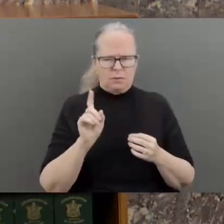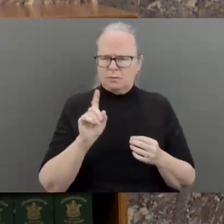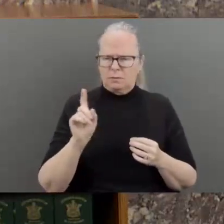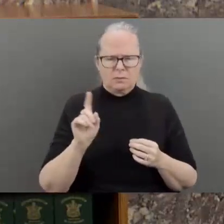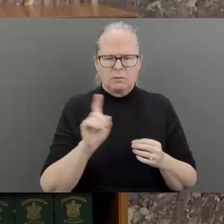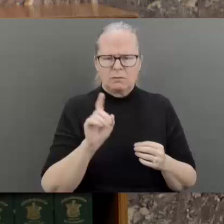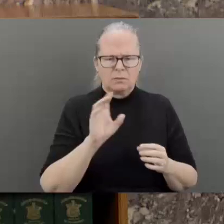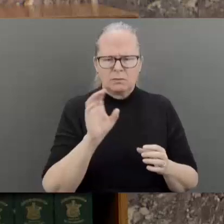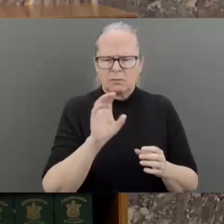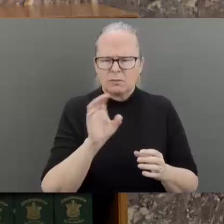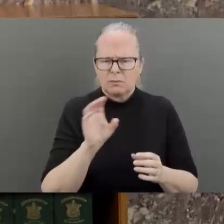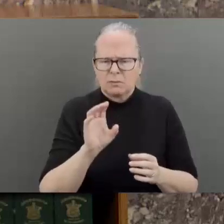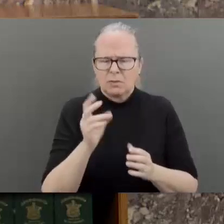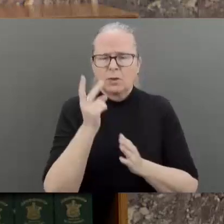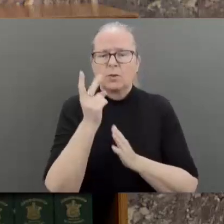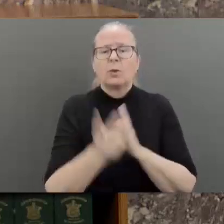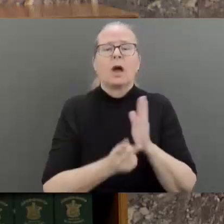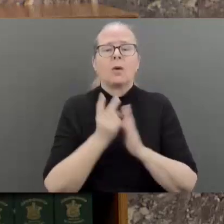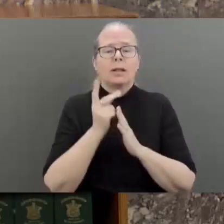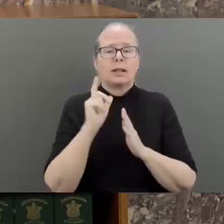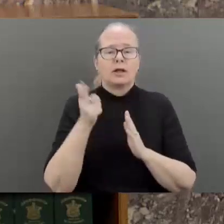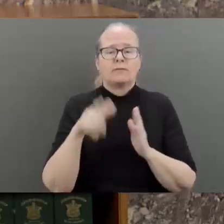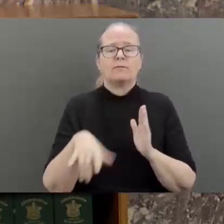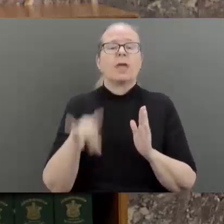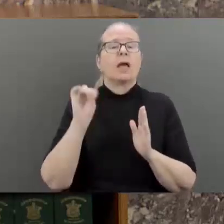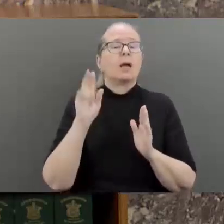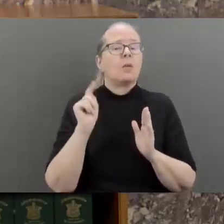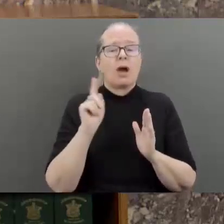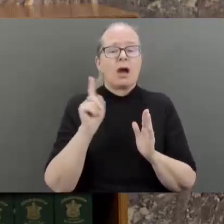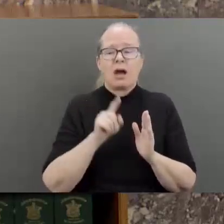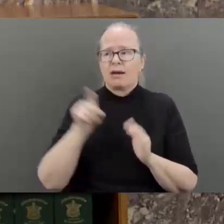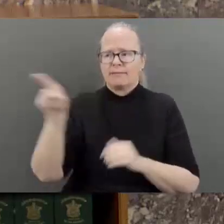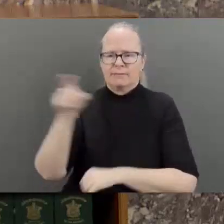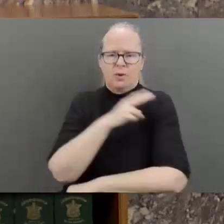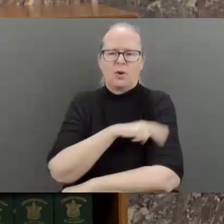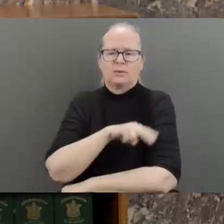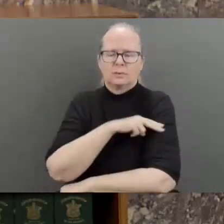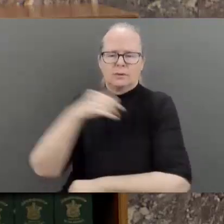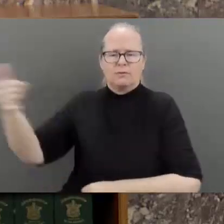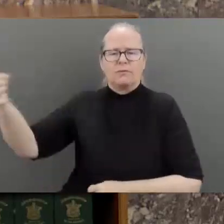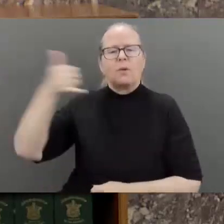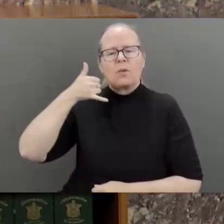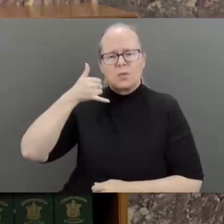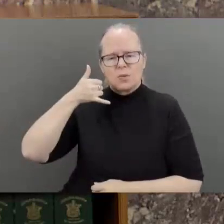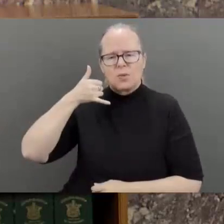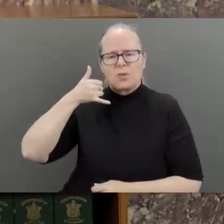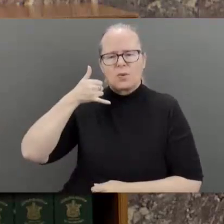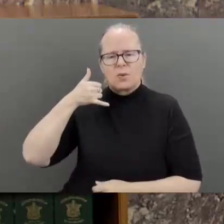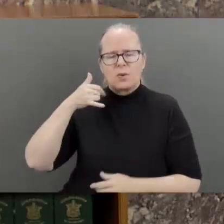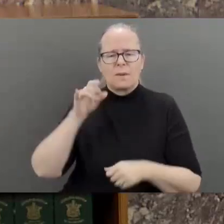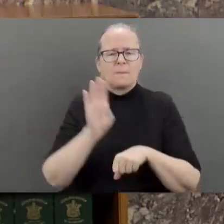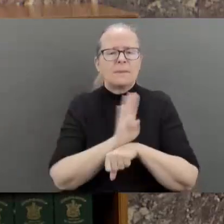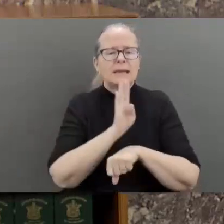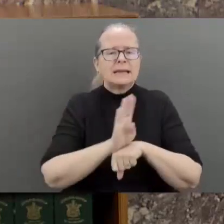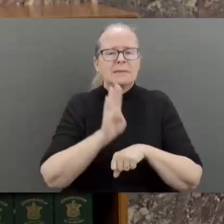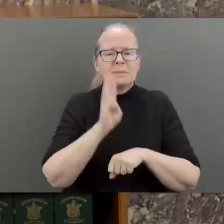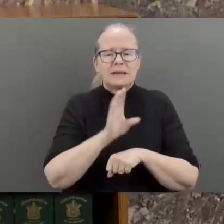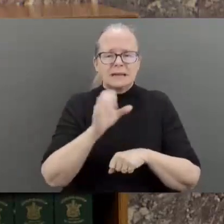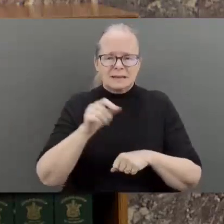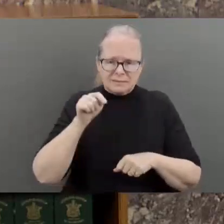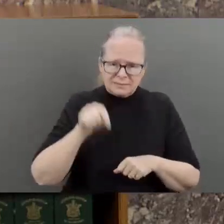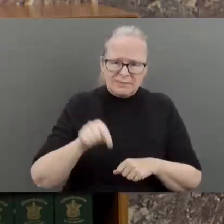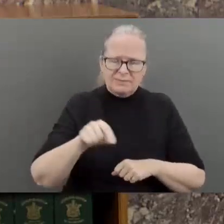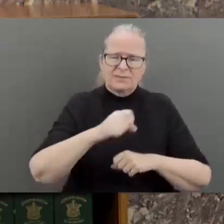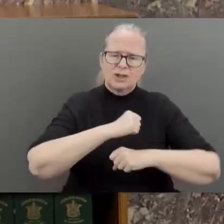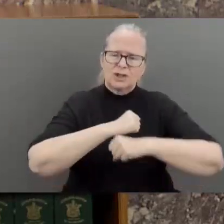Businesses around the province have to have security guards. Is this Premier really prepared to say that we have to have security guards at all public washrooms down the